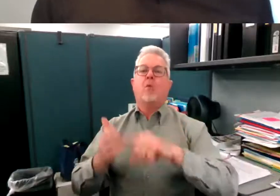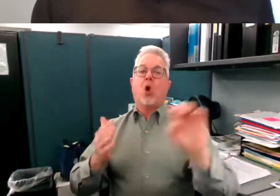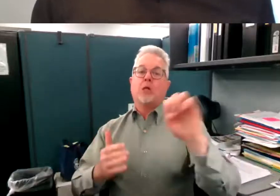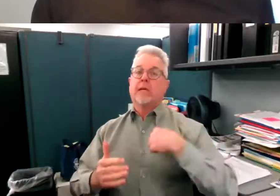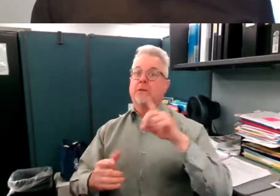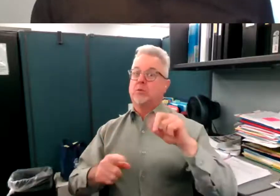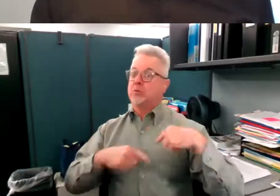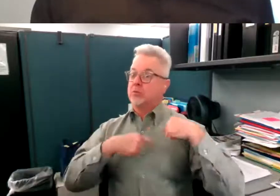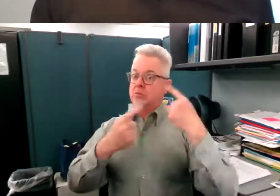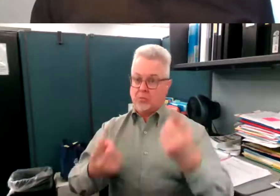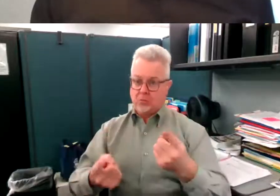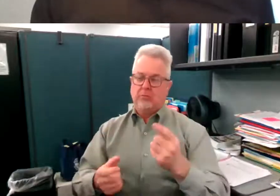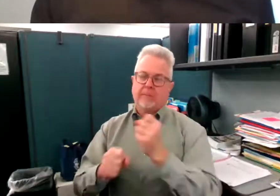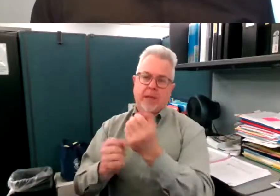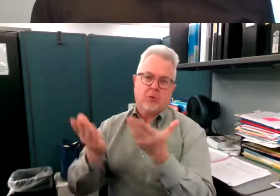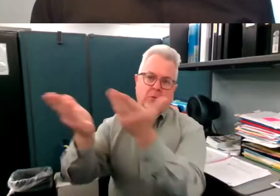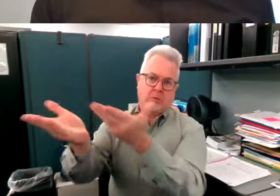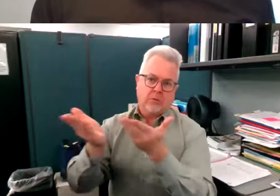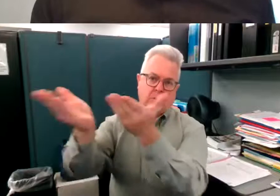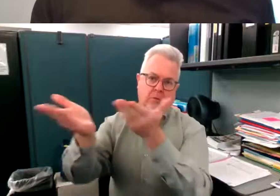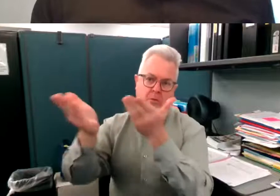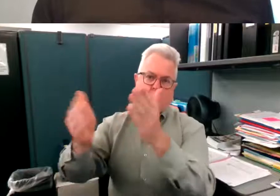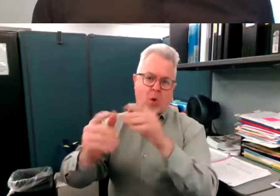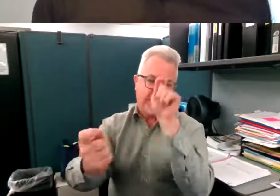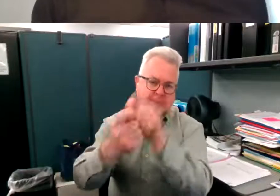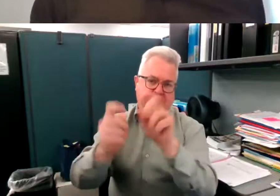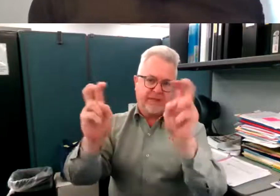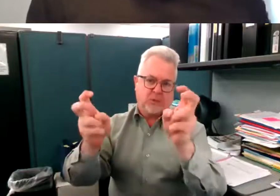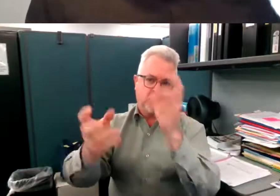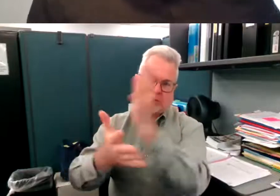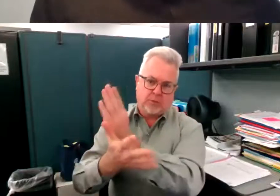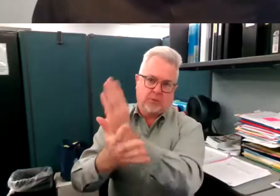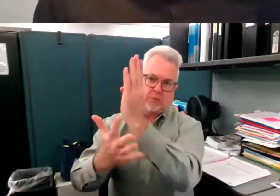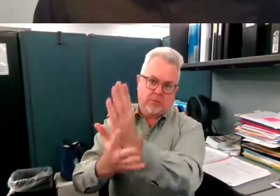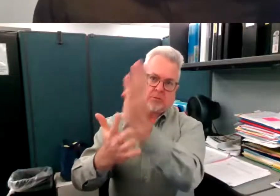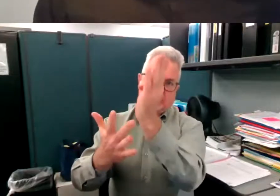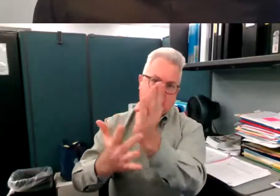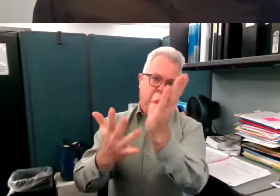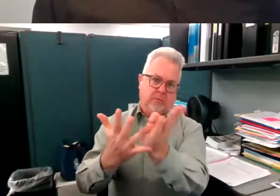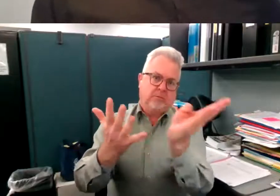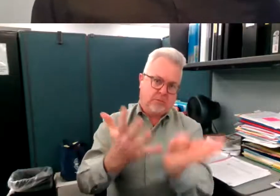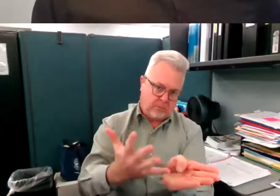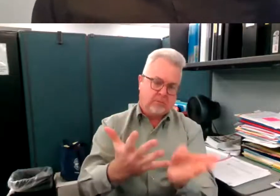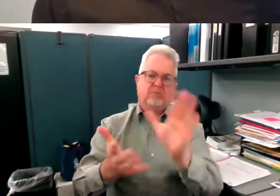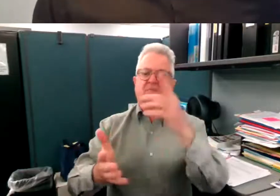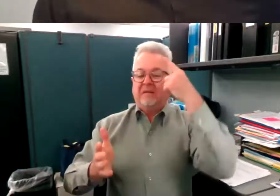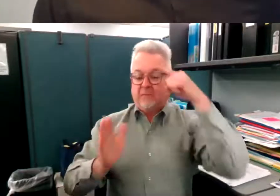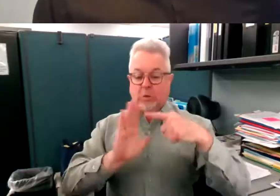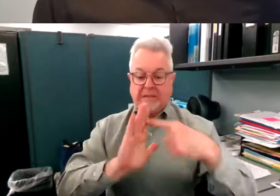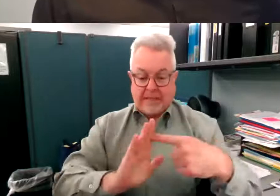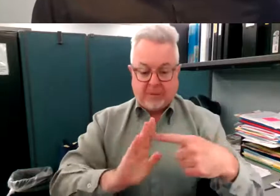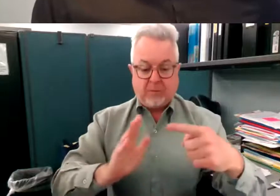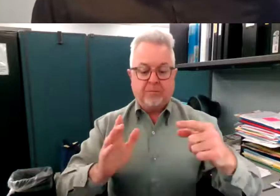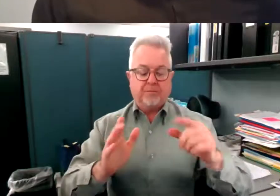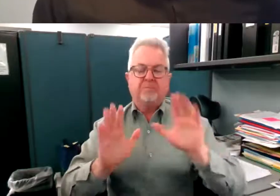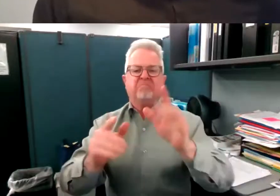the Department of Health. And what Ernest has been saying is that, we've been meeting with them on some various